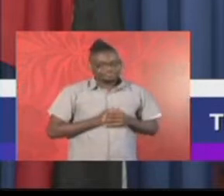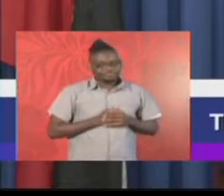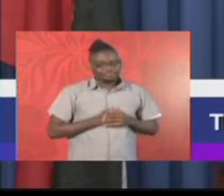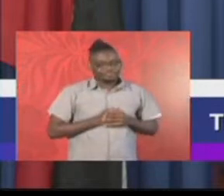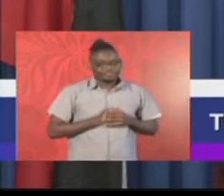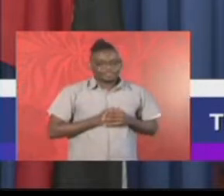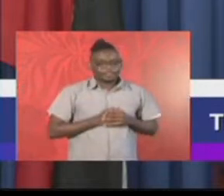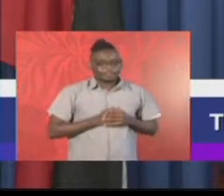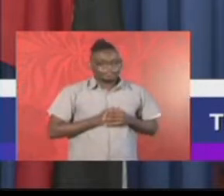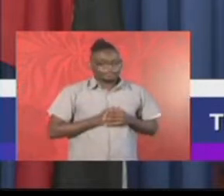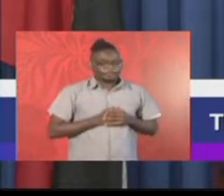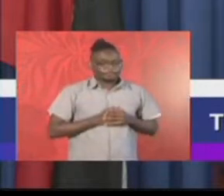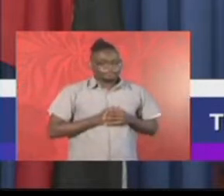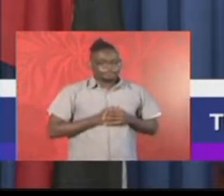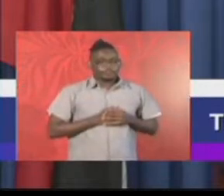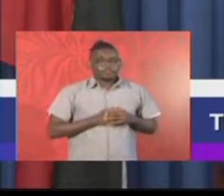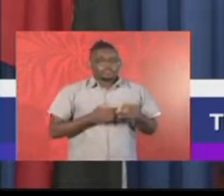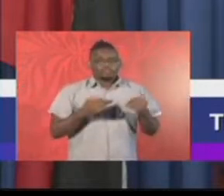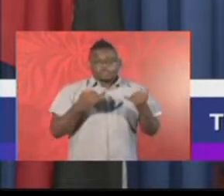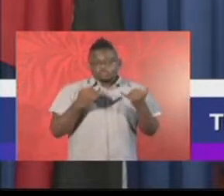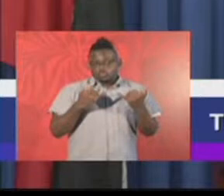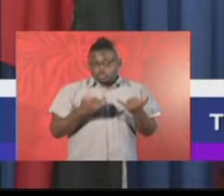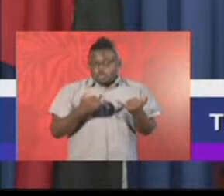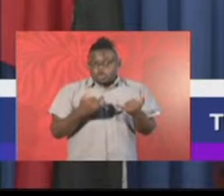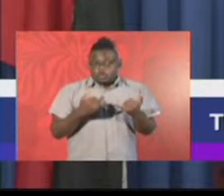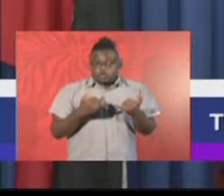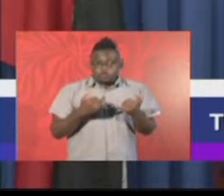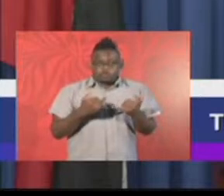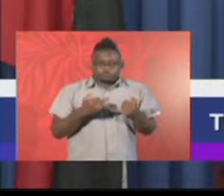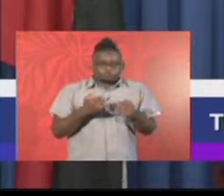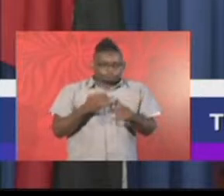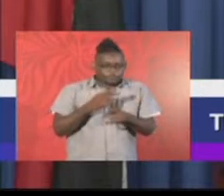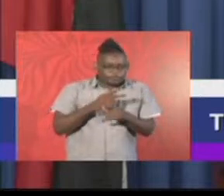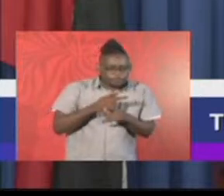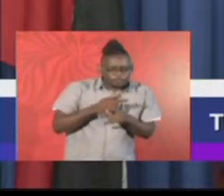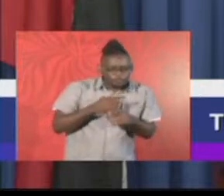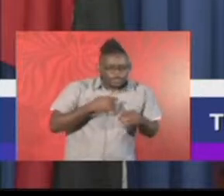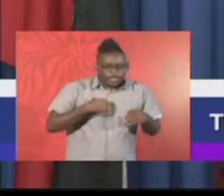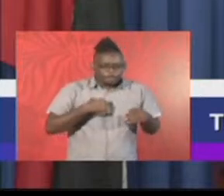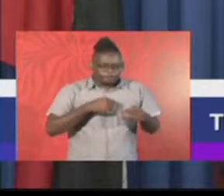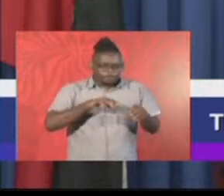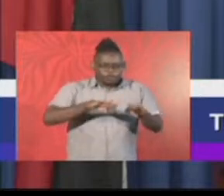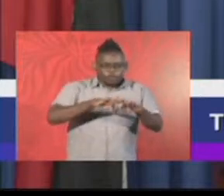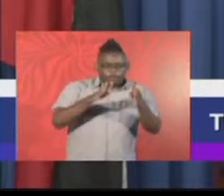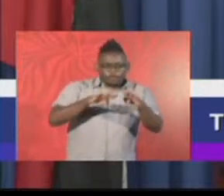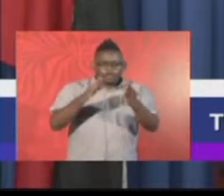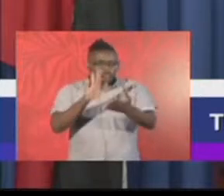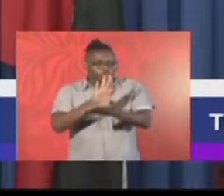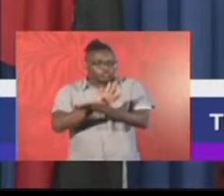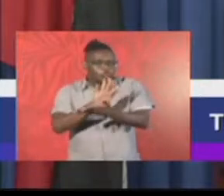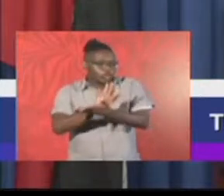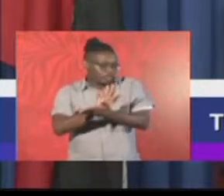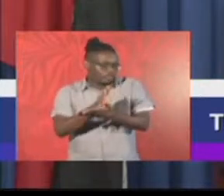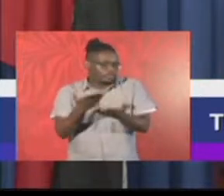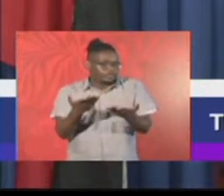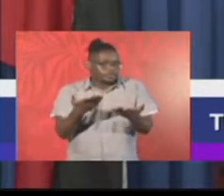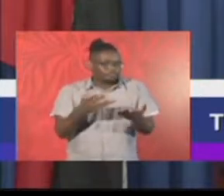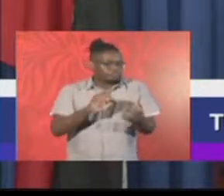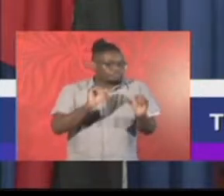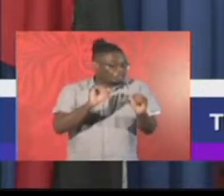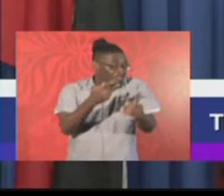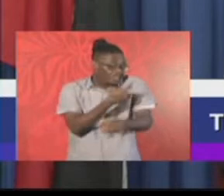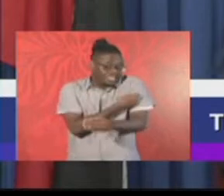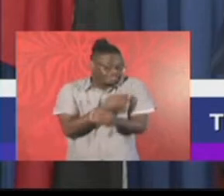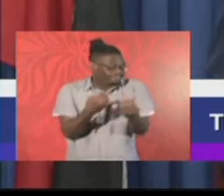in cautious portions are not now vaccinated. And it appears as though, given